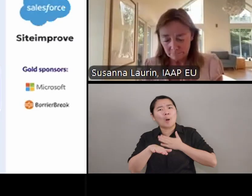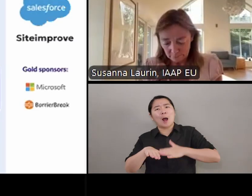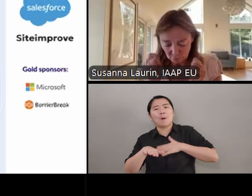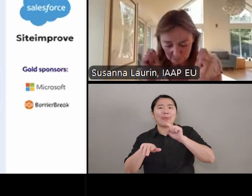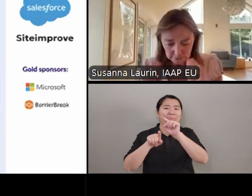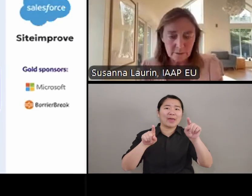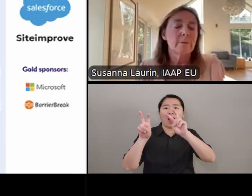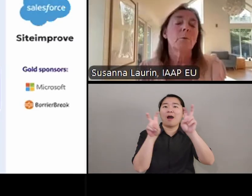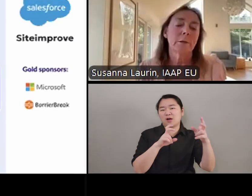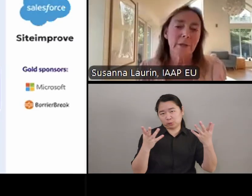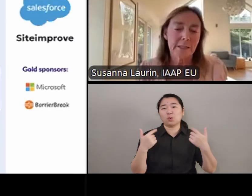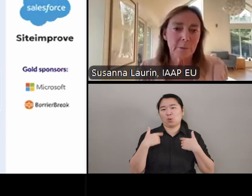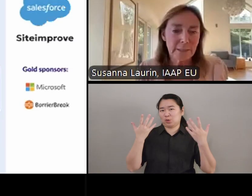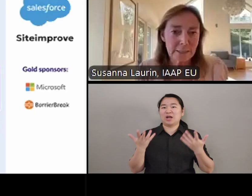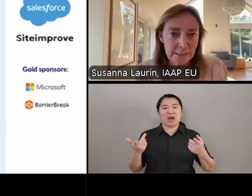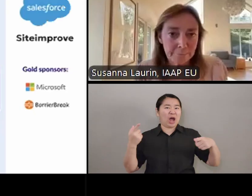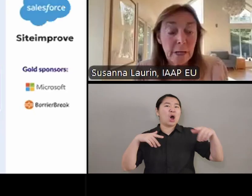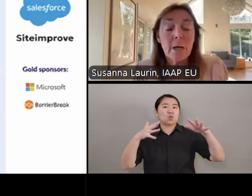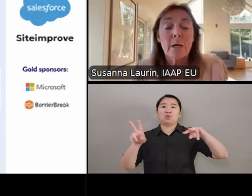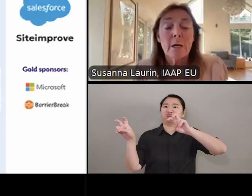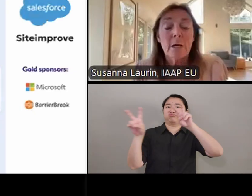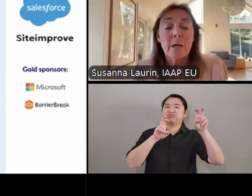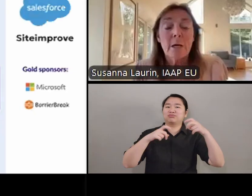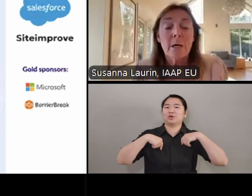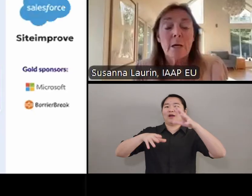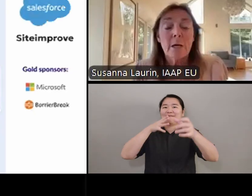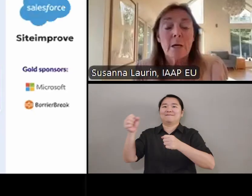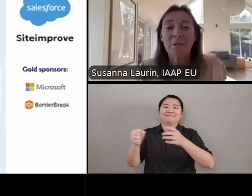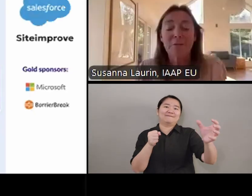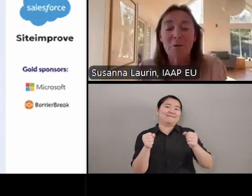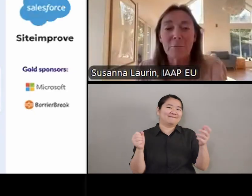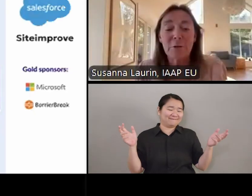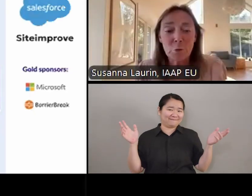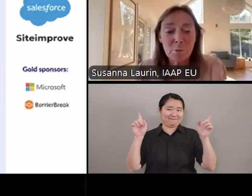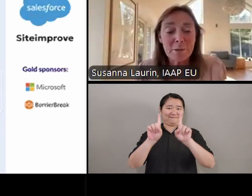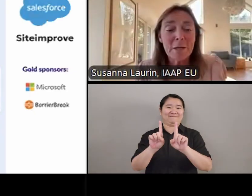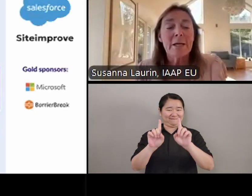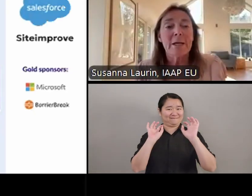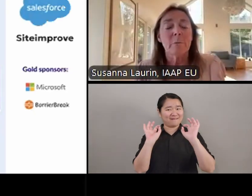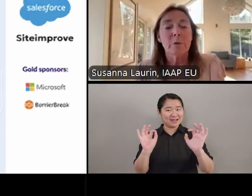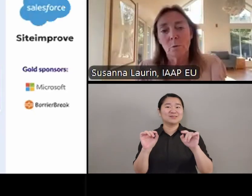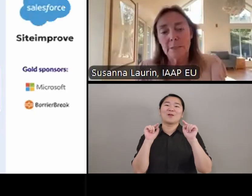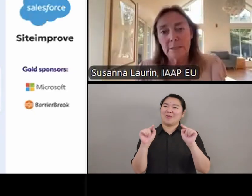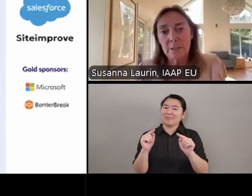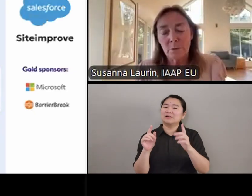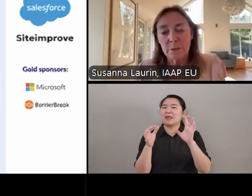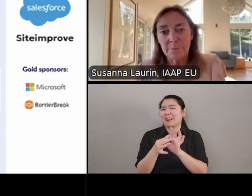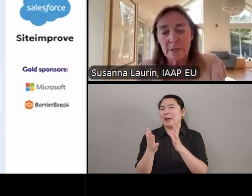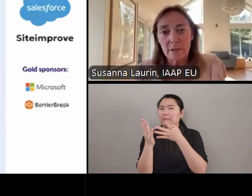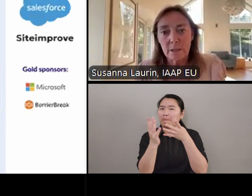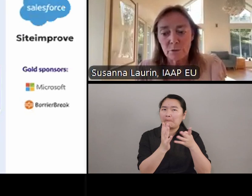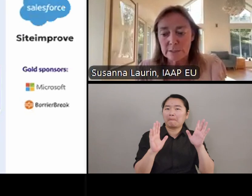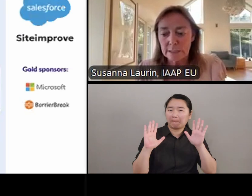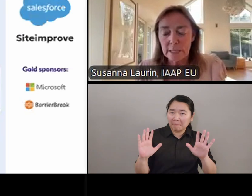is drums, well, accessibility testing. So not something very new maybe, but always